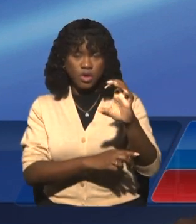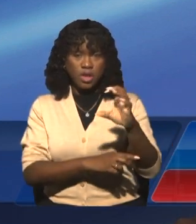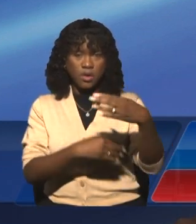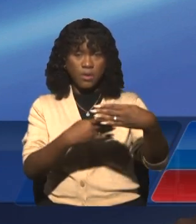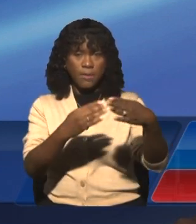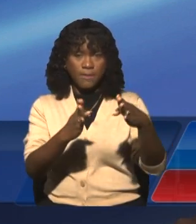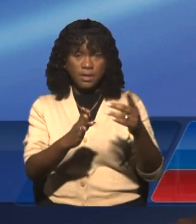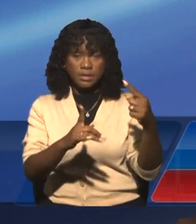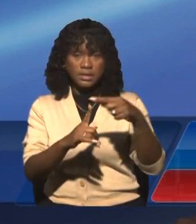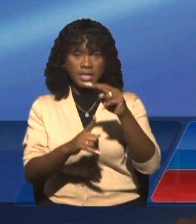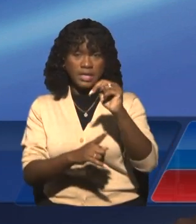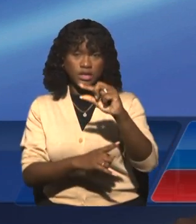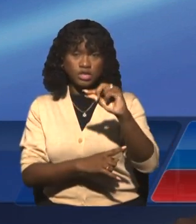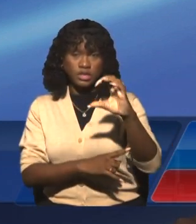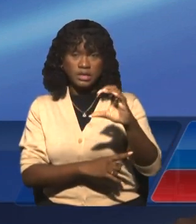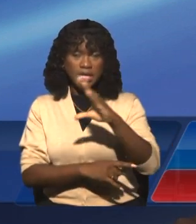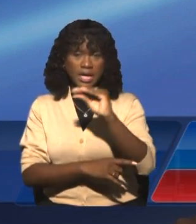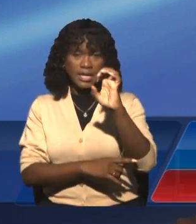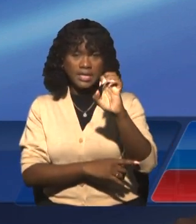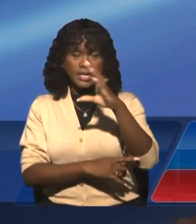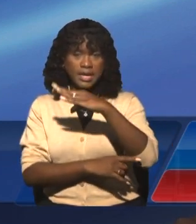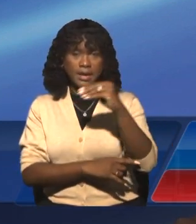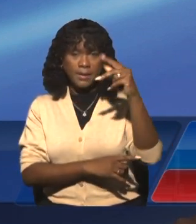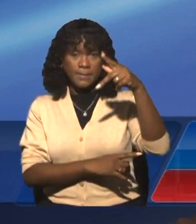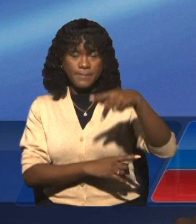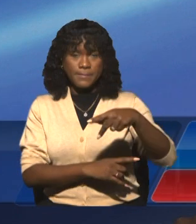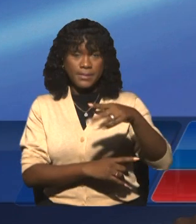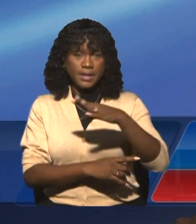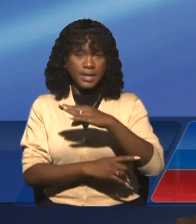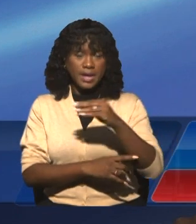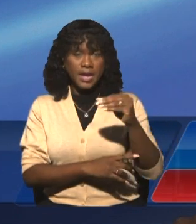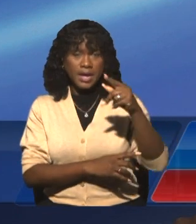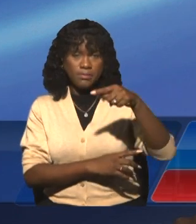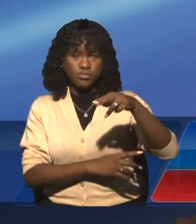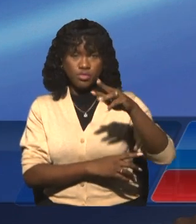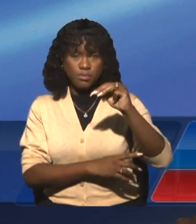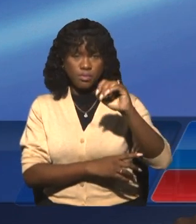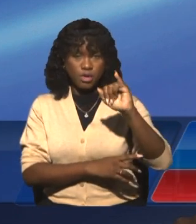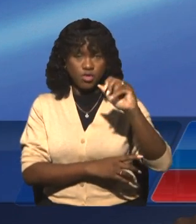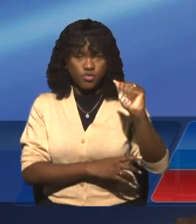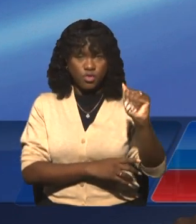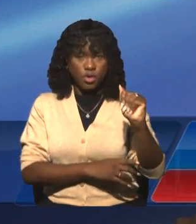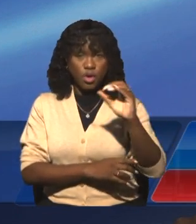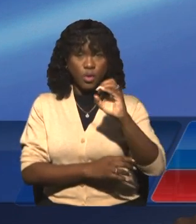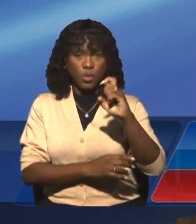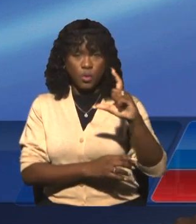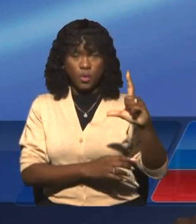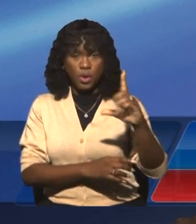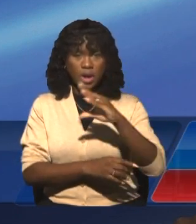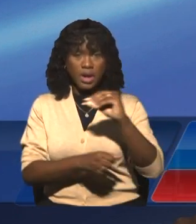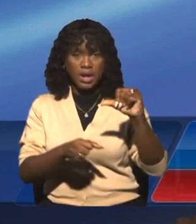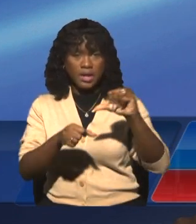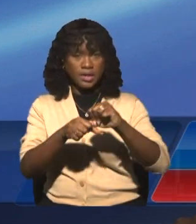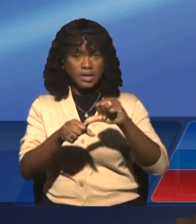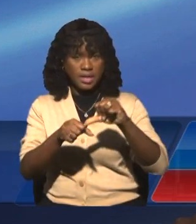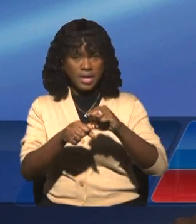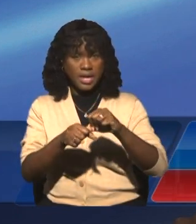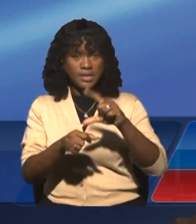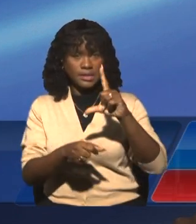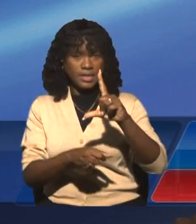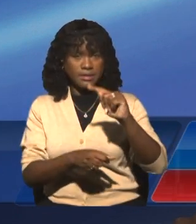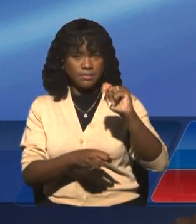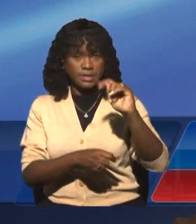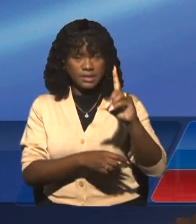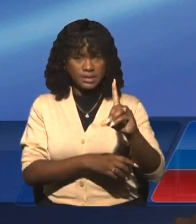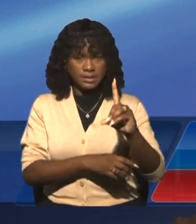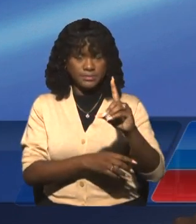NGC, ENP Investments Limited and Primera Oil and Gas Limited, a wholly owned subsidiary of Touchstone Exploration